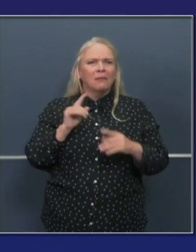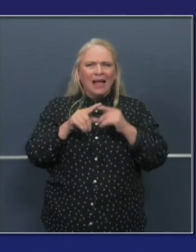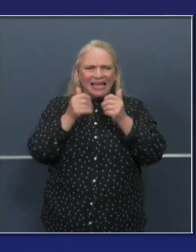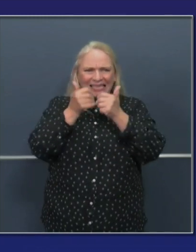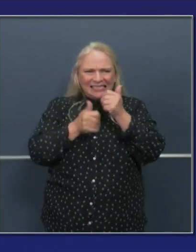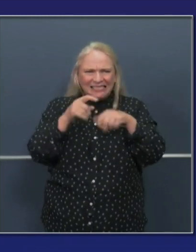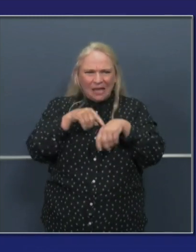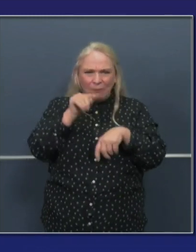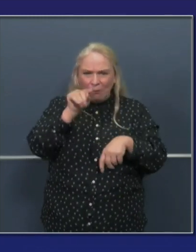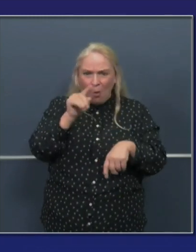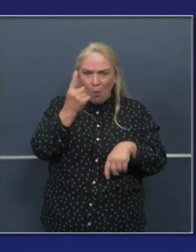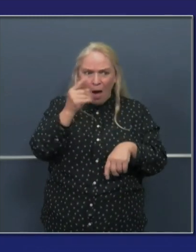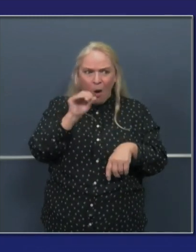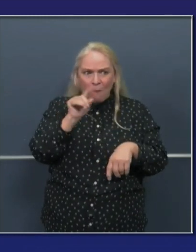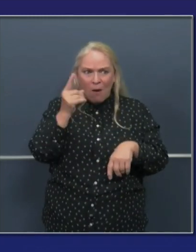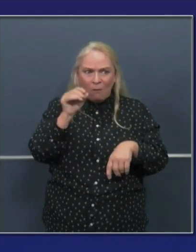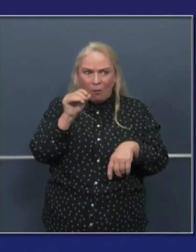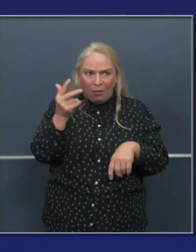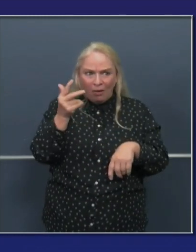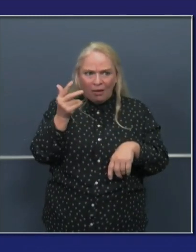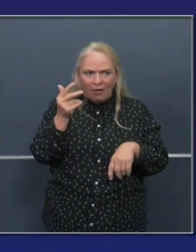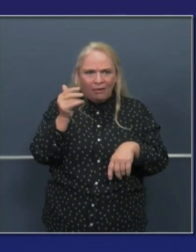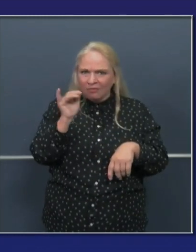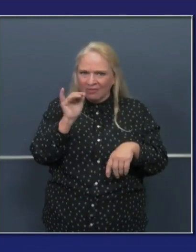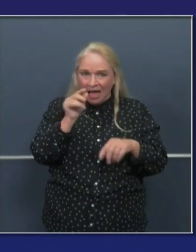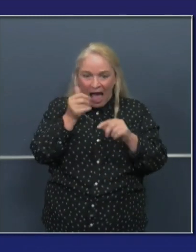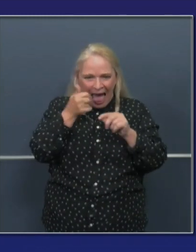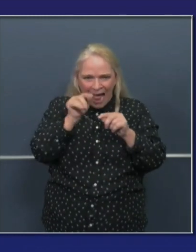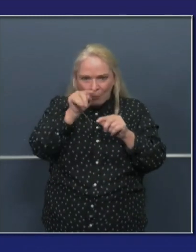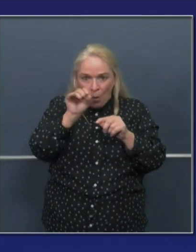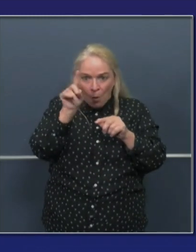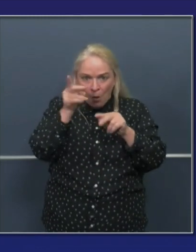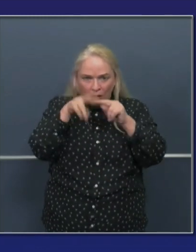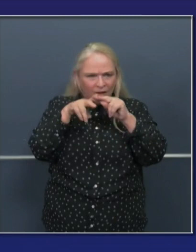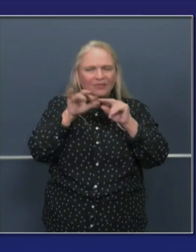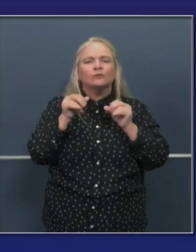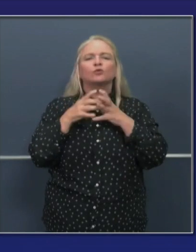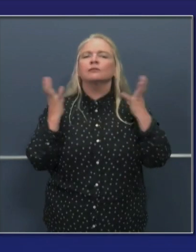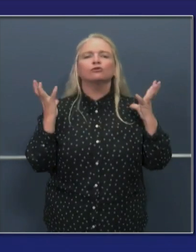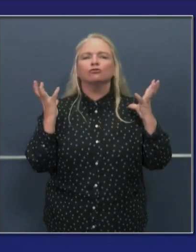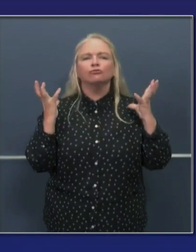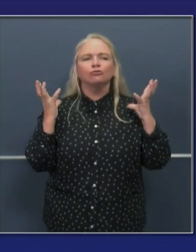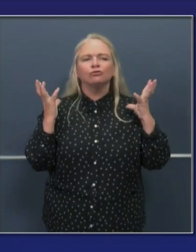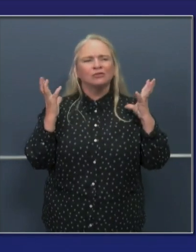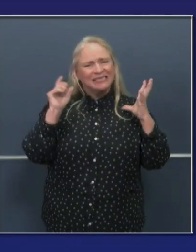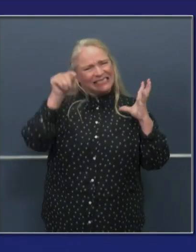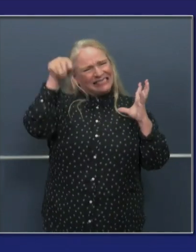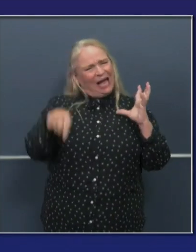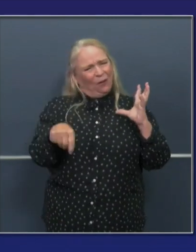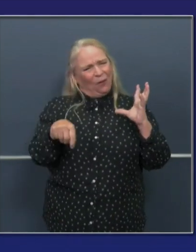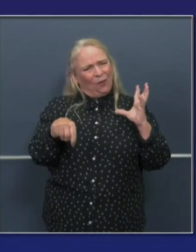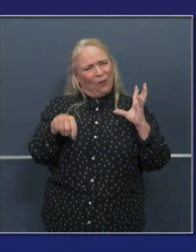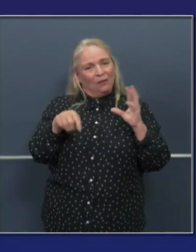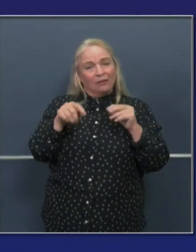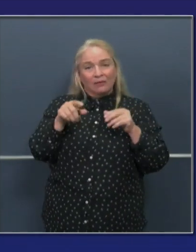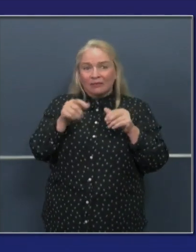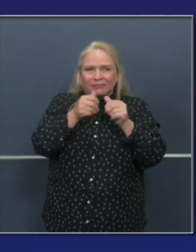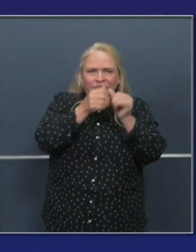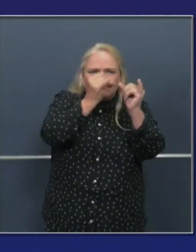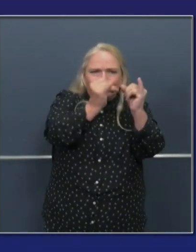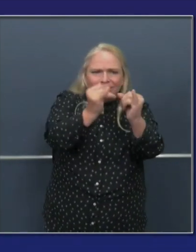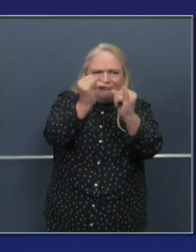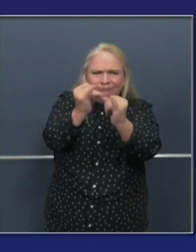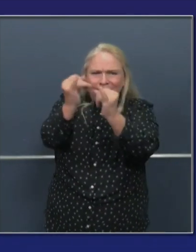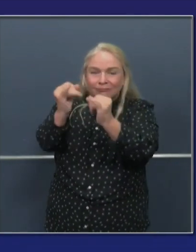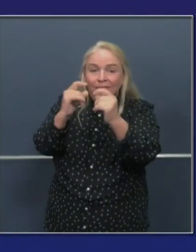us that we have the capacity to move that number down by our individual behavior, by wearing masks, by